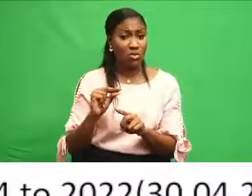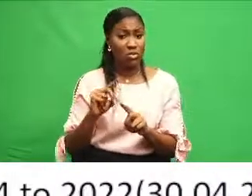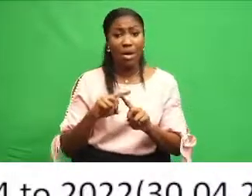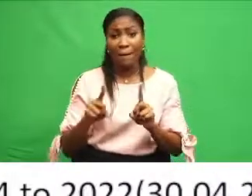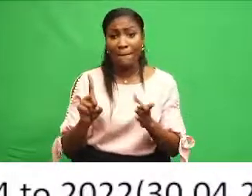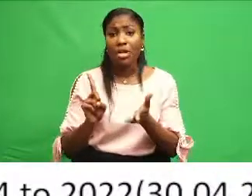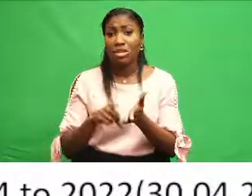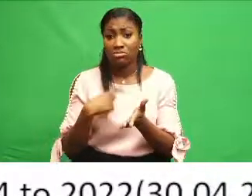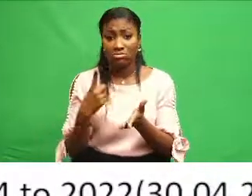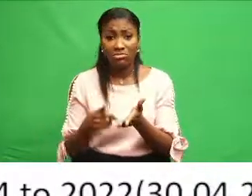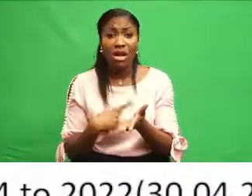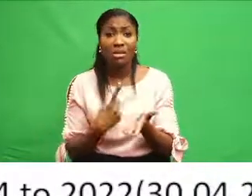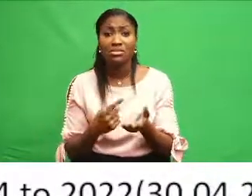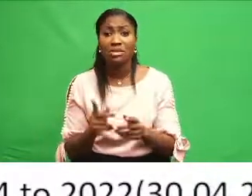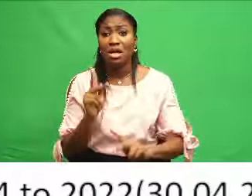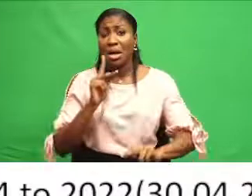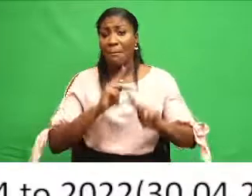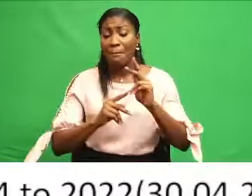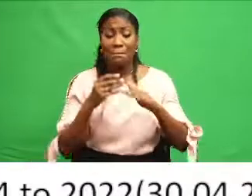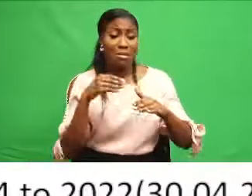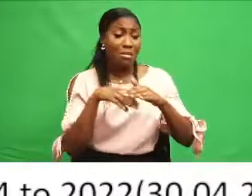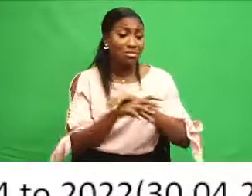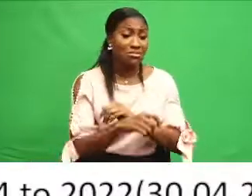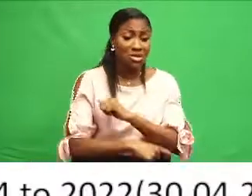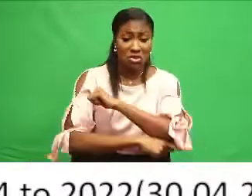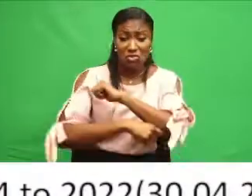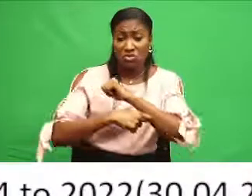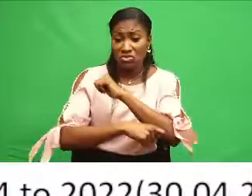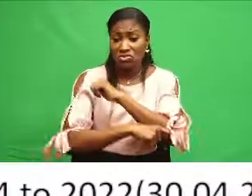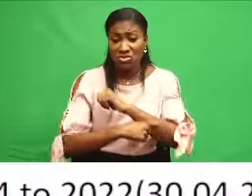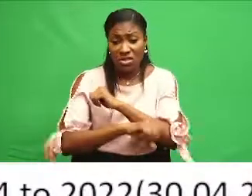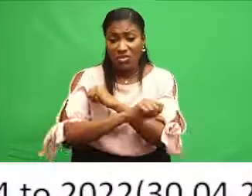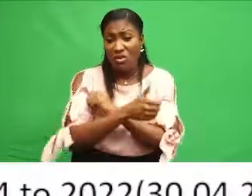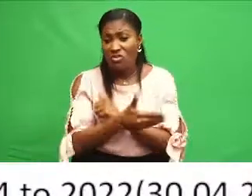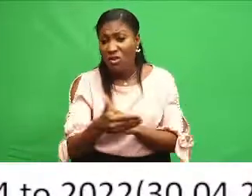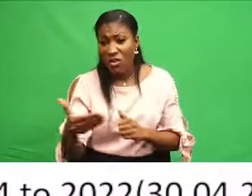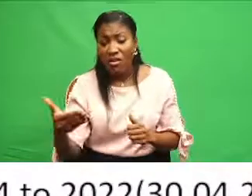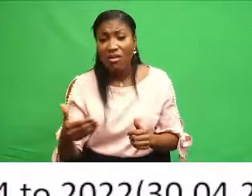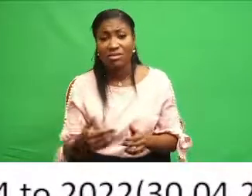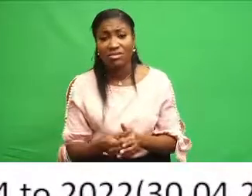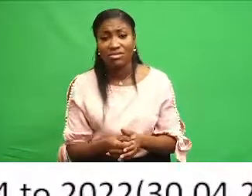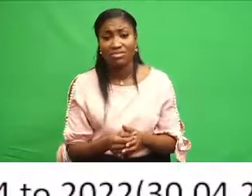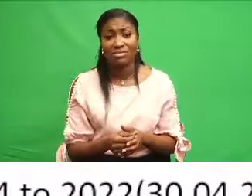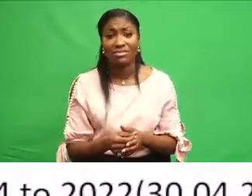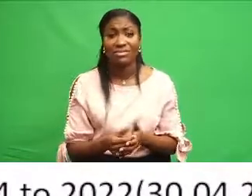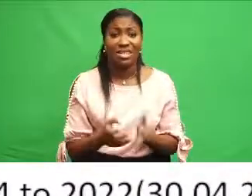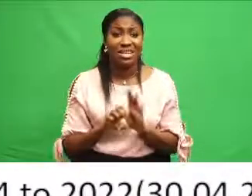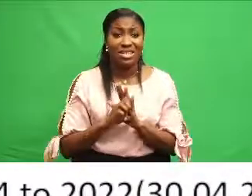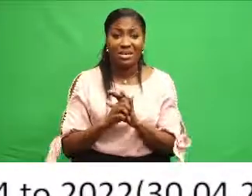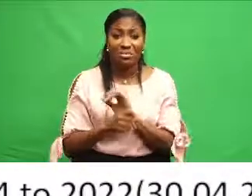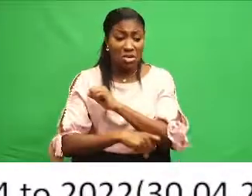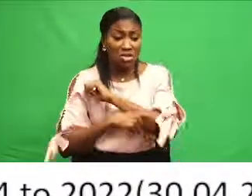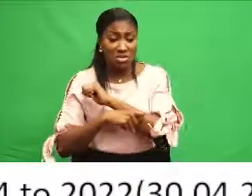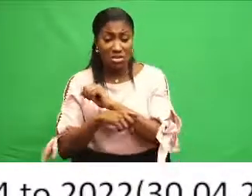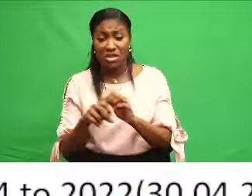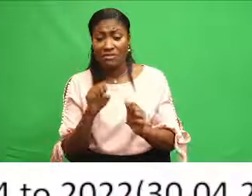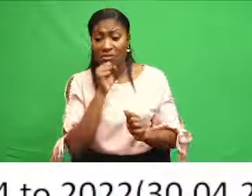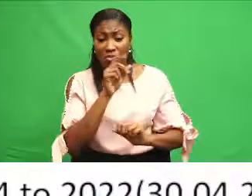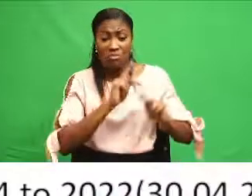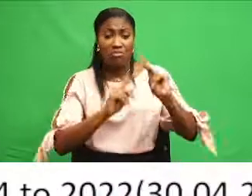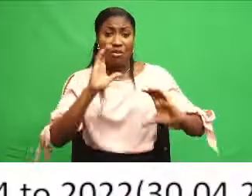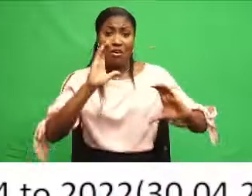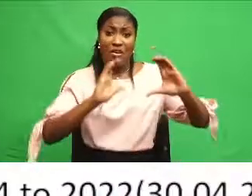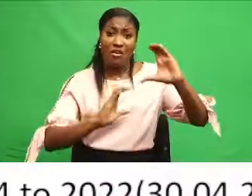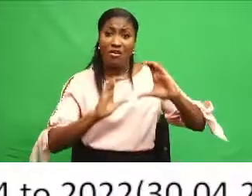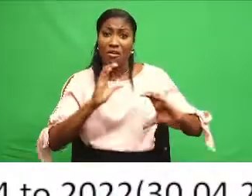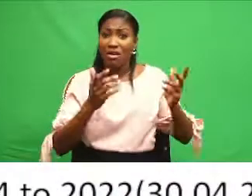breaking offenses, larceny, dwelling house, theft in any form, theft of their car and so on, loss of assets, it amounts